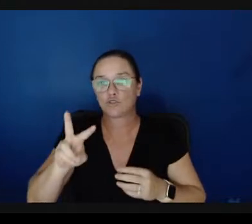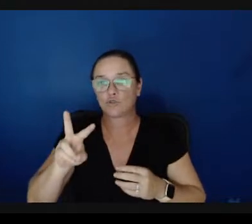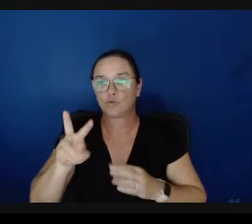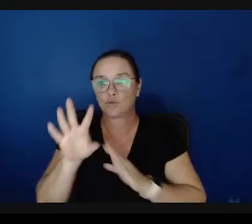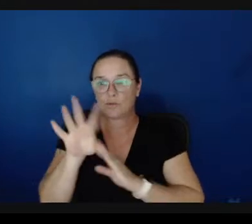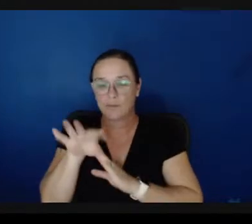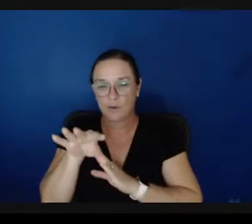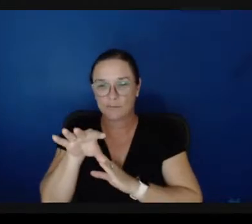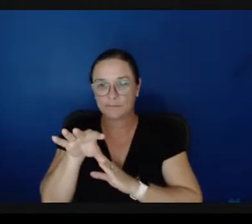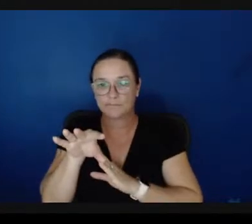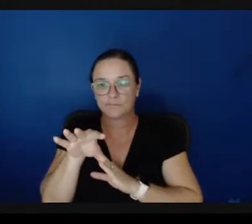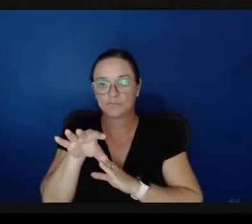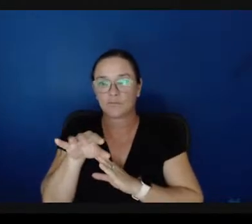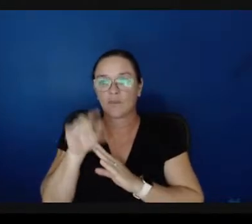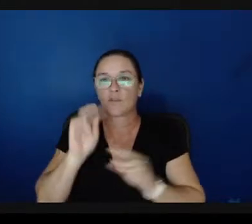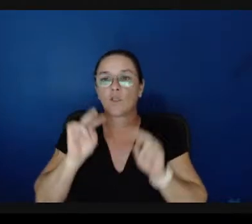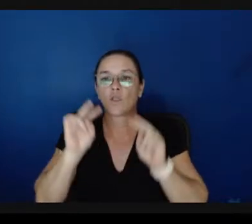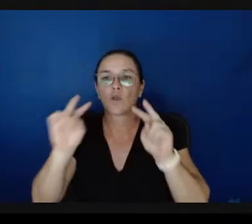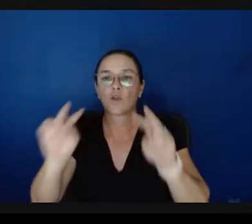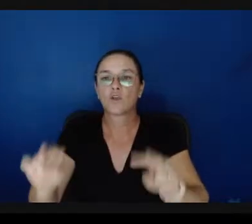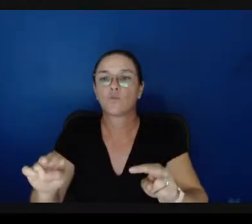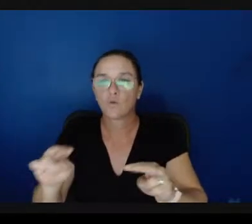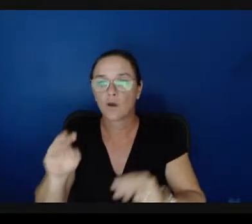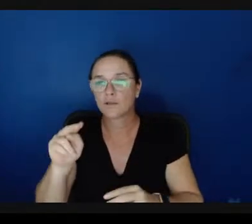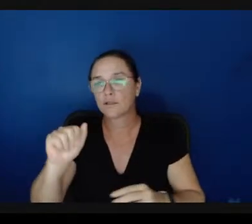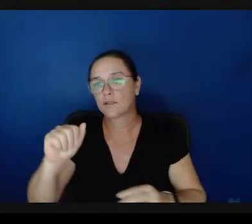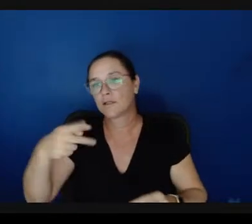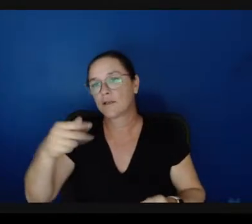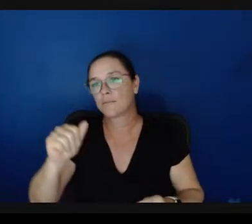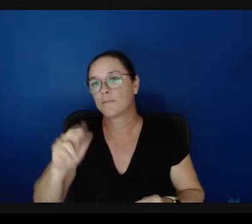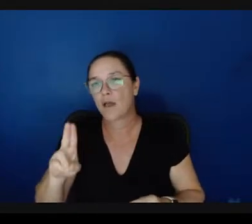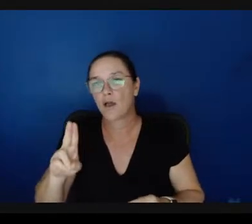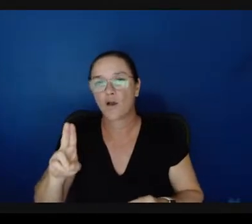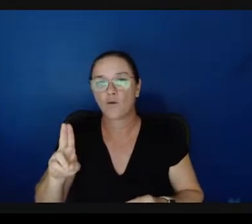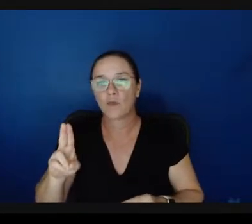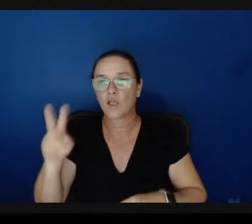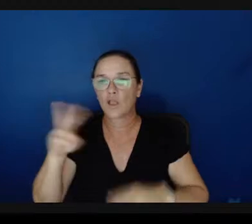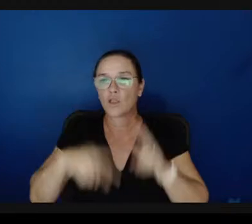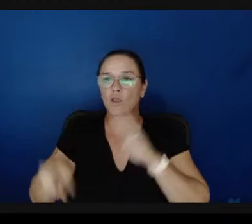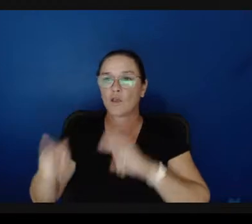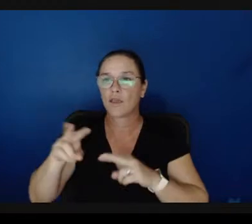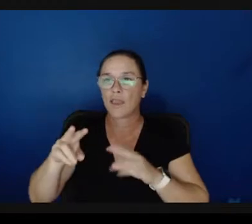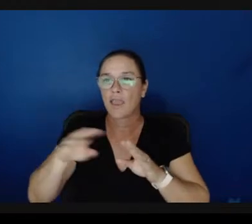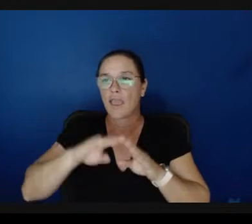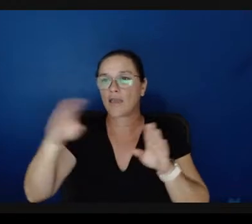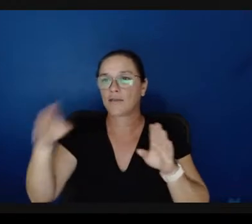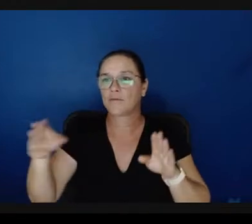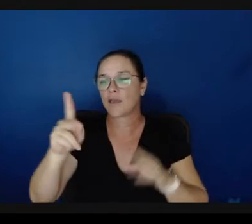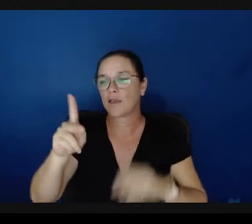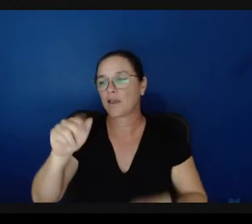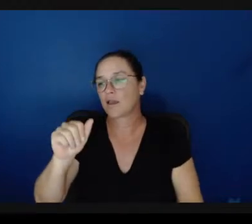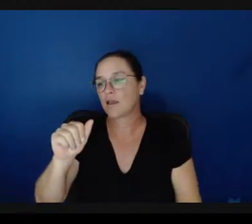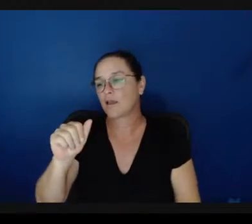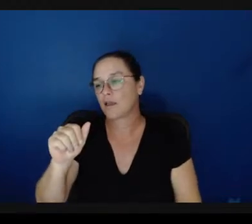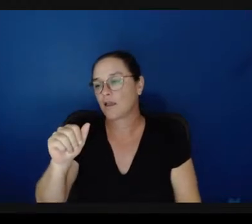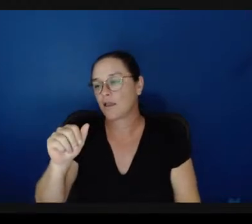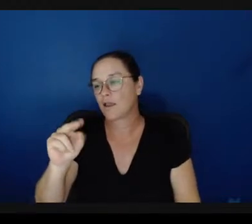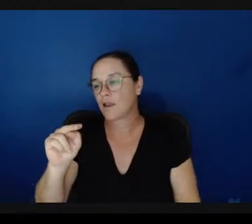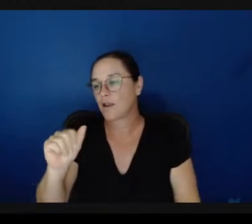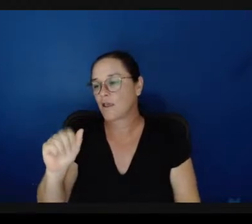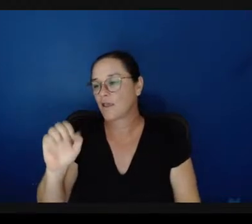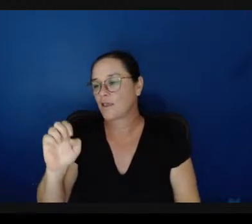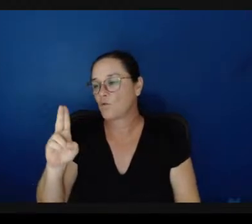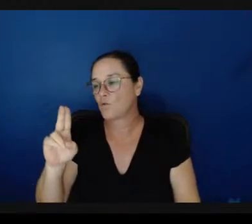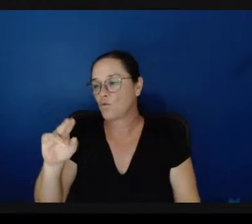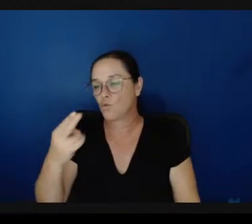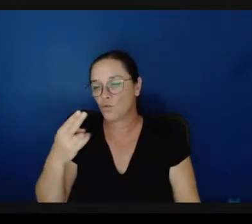looking across Nāpau crater towards Kananui-Ohamo, lava shield forested as it's older by now.